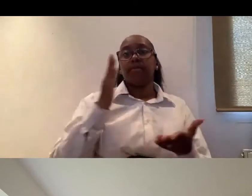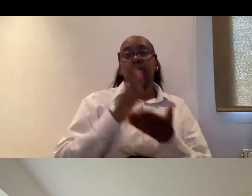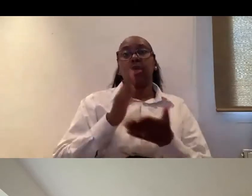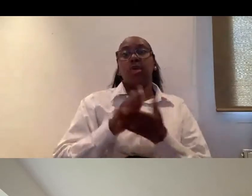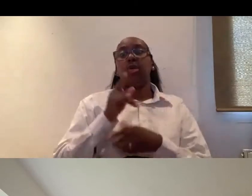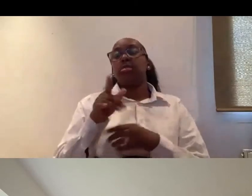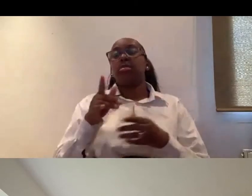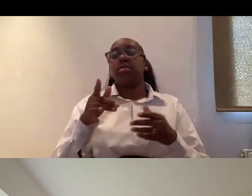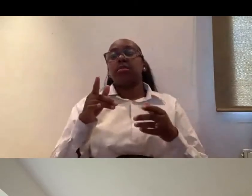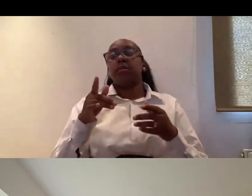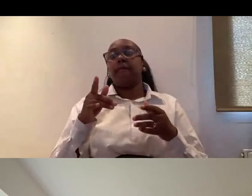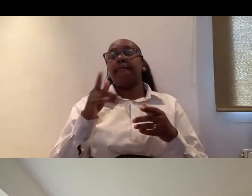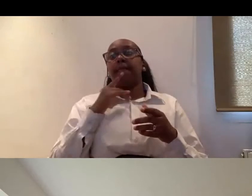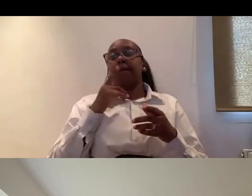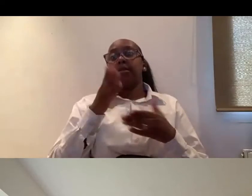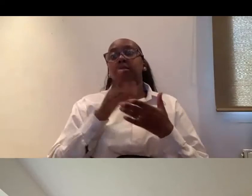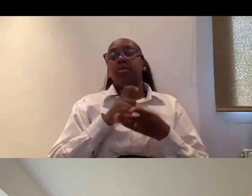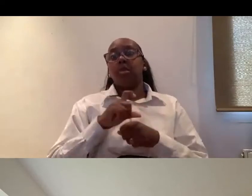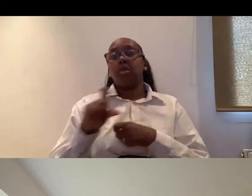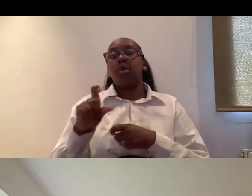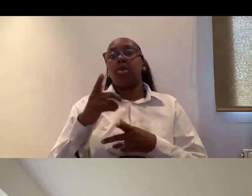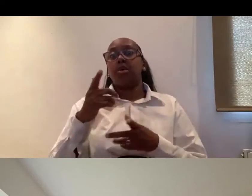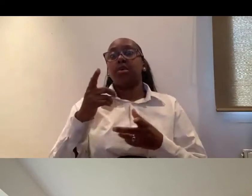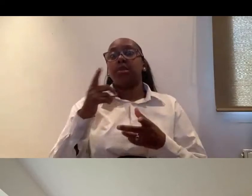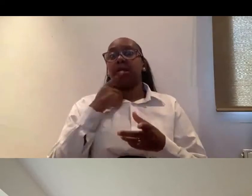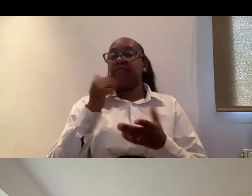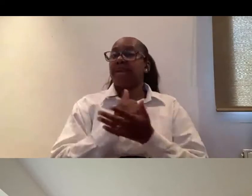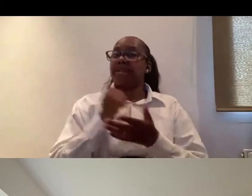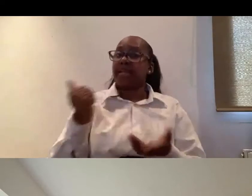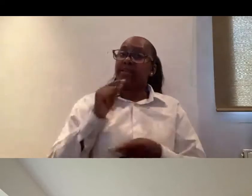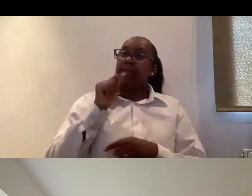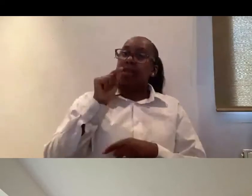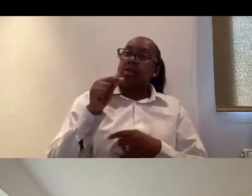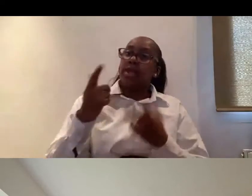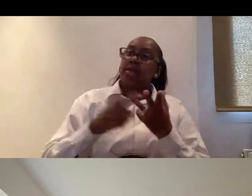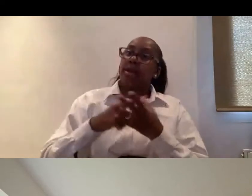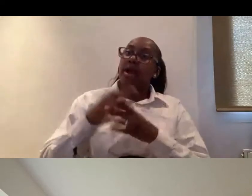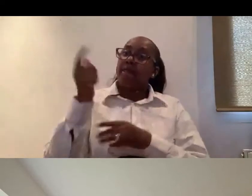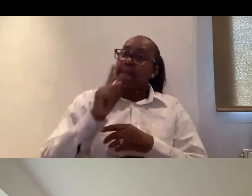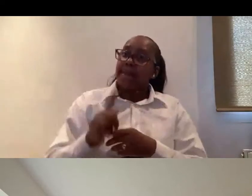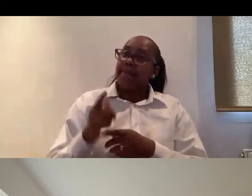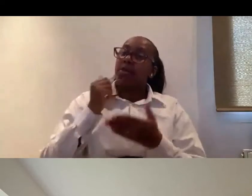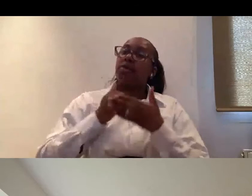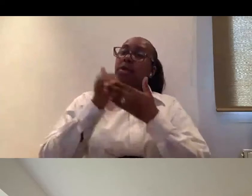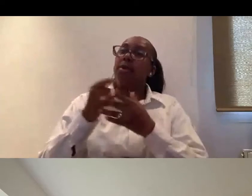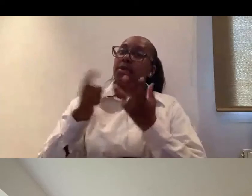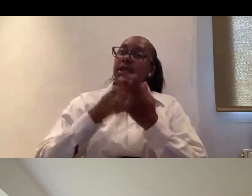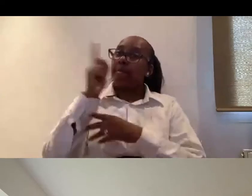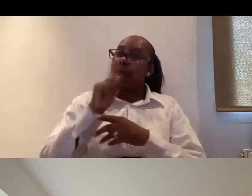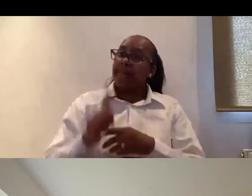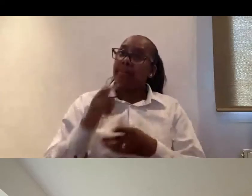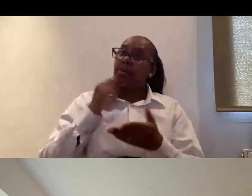be, in due course. And I think actually it's fantastic that you're getting together with other people, supporting each other